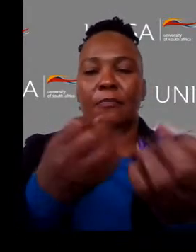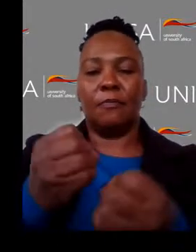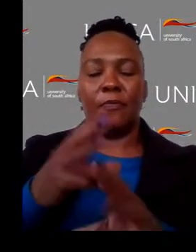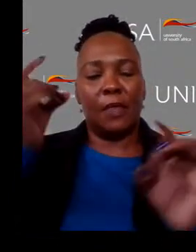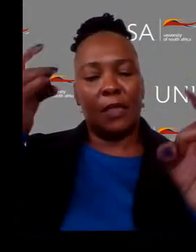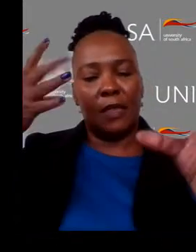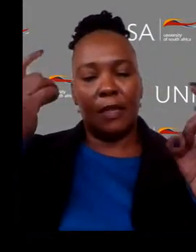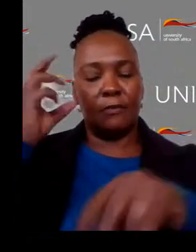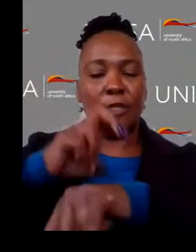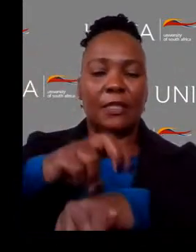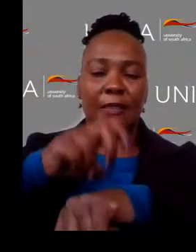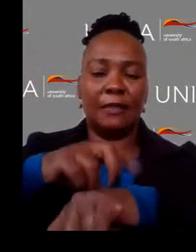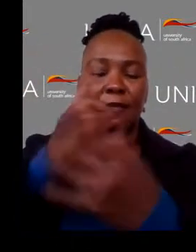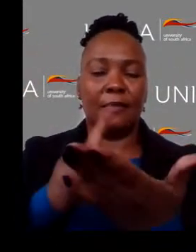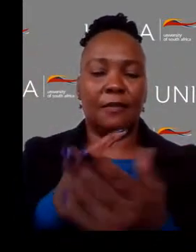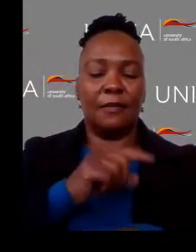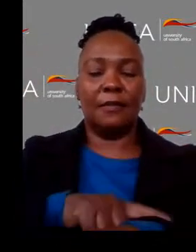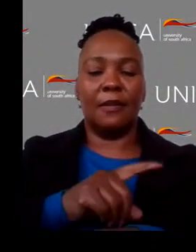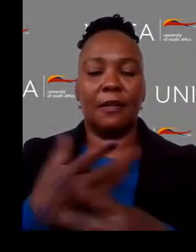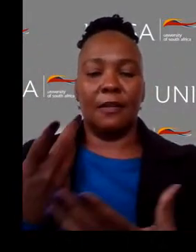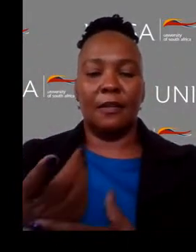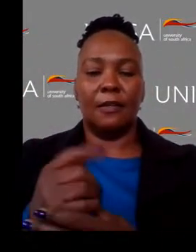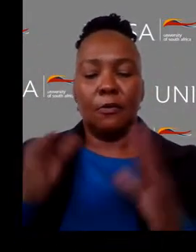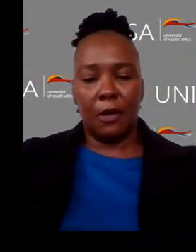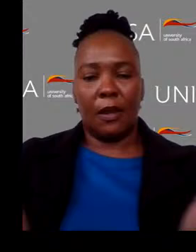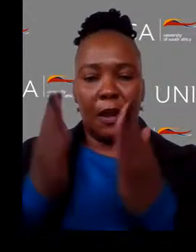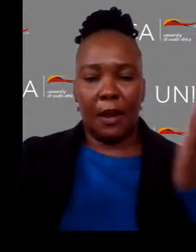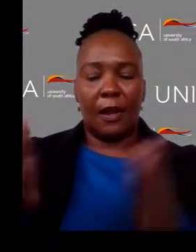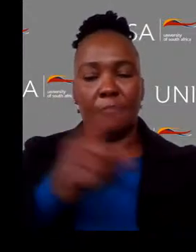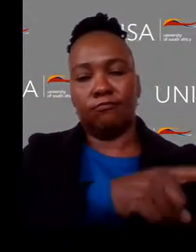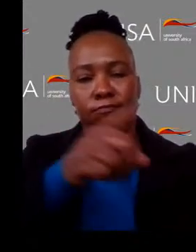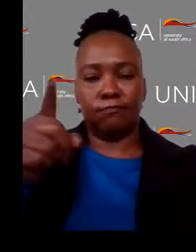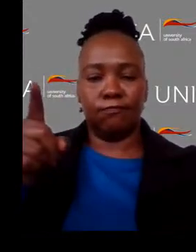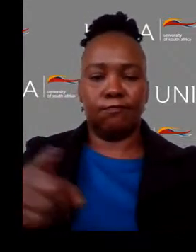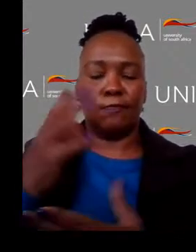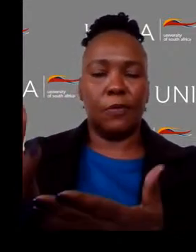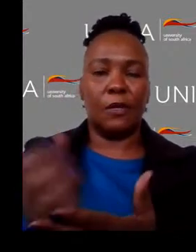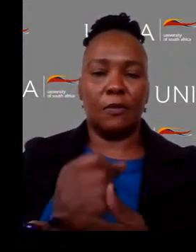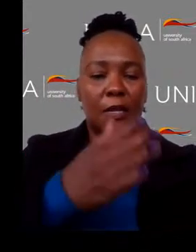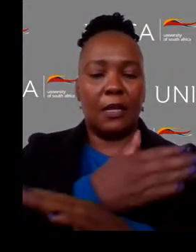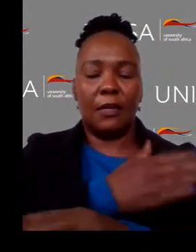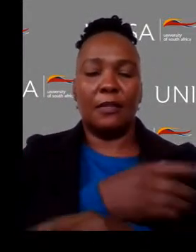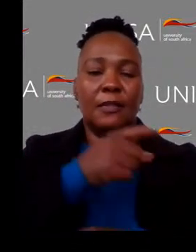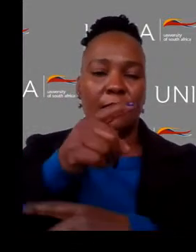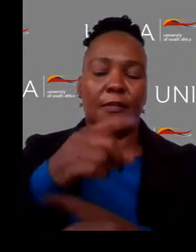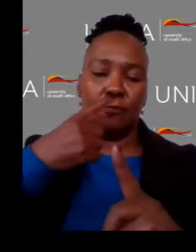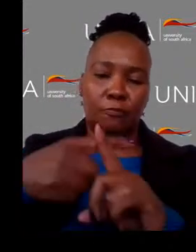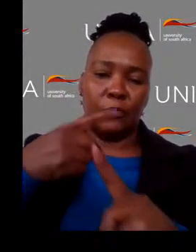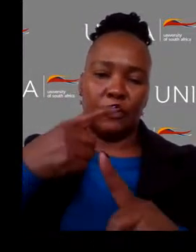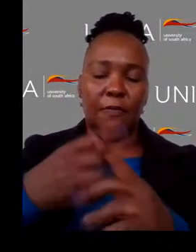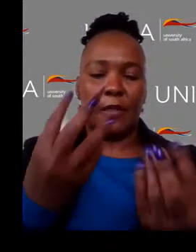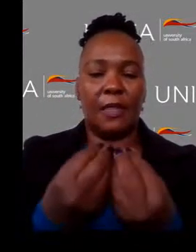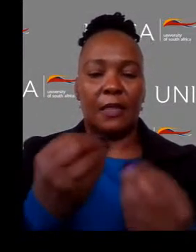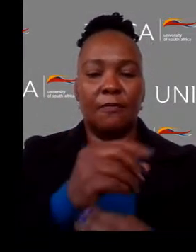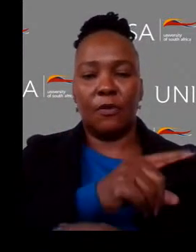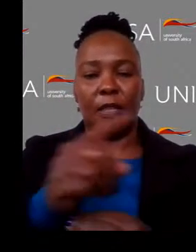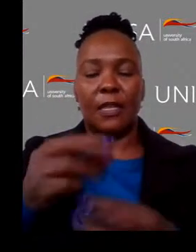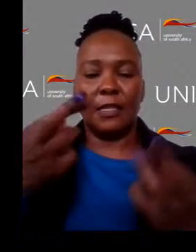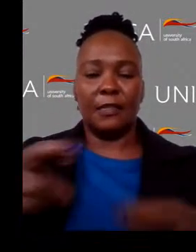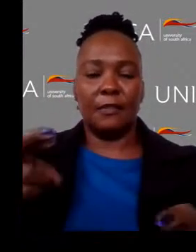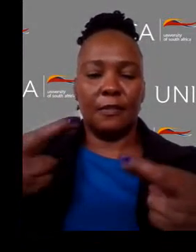real time. I strongly encourage all of you to take advantage of this fantastic resource. It is